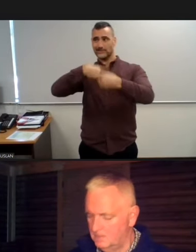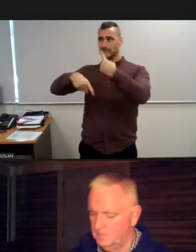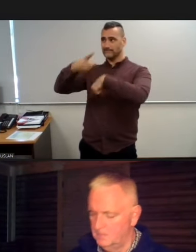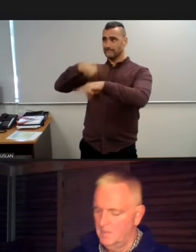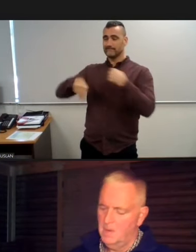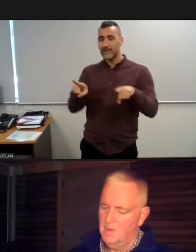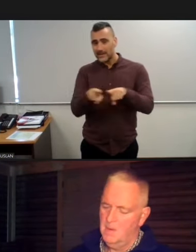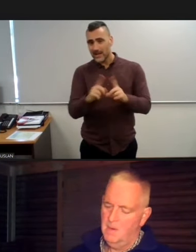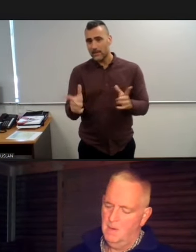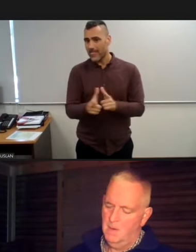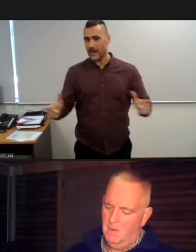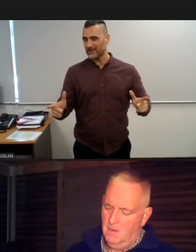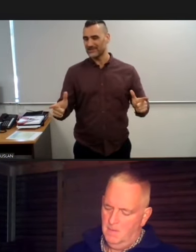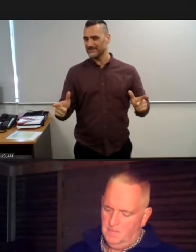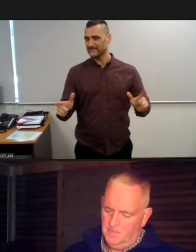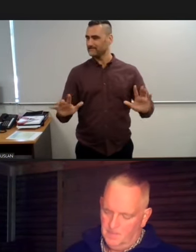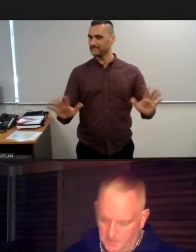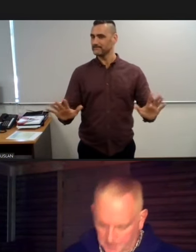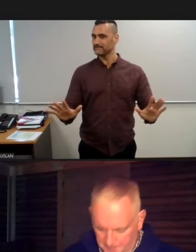going to see,